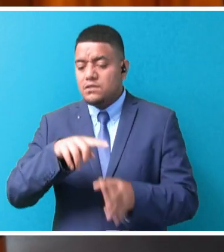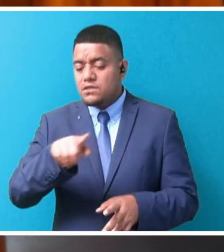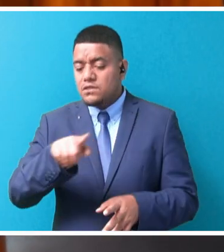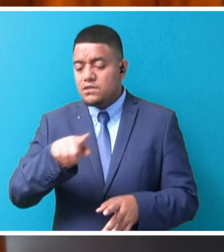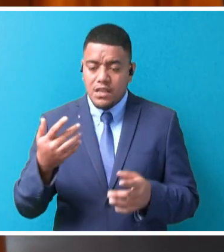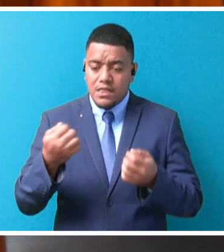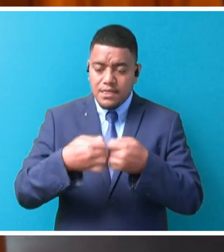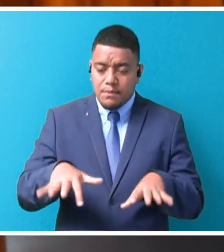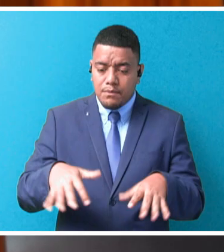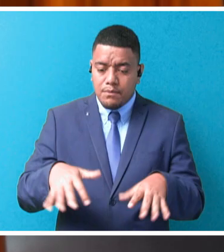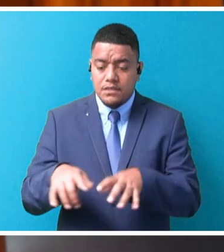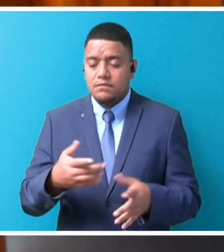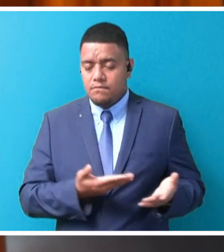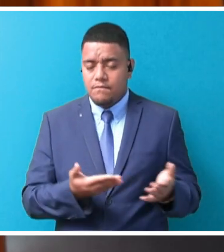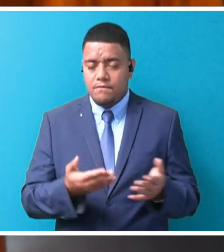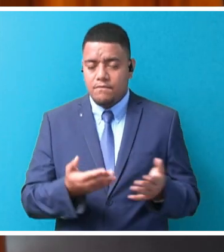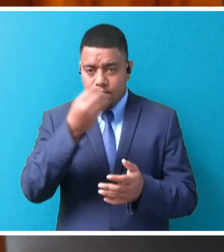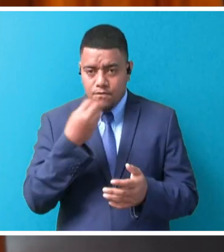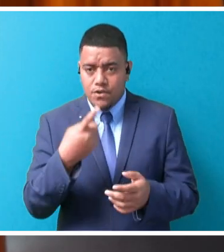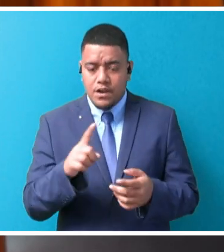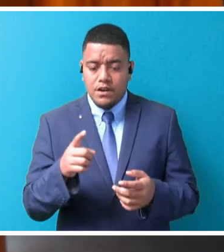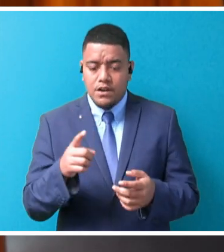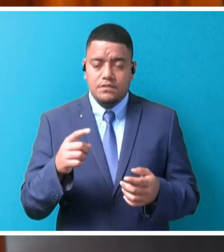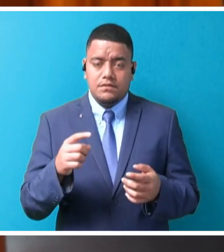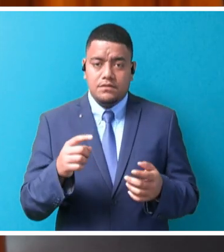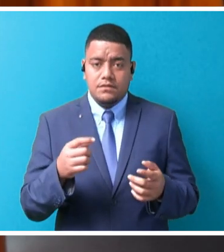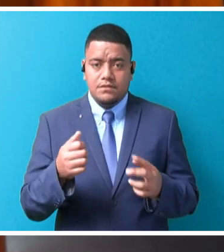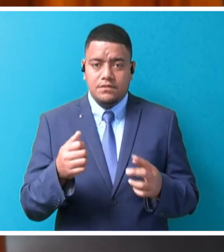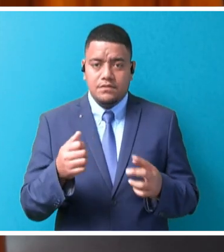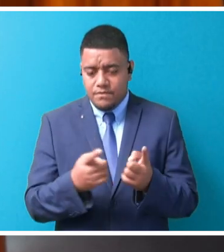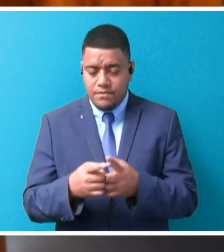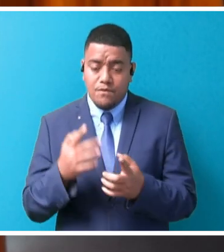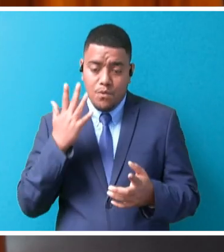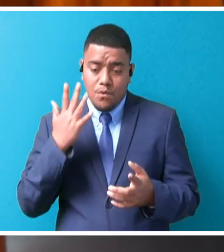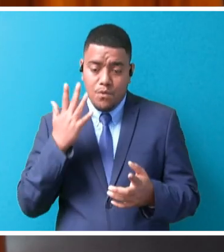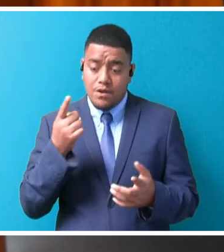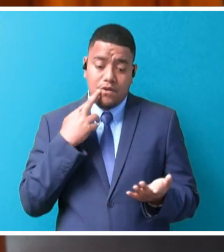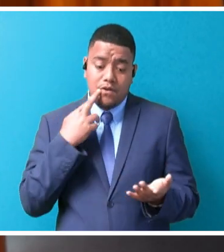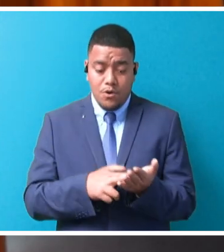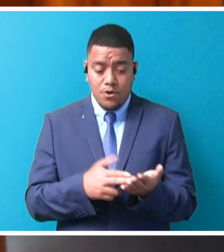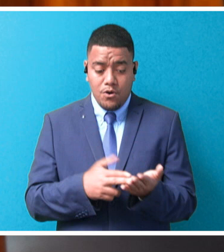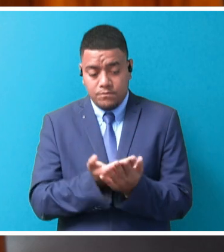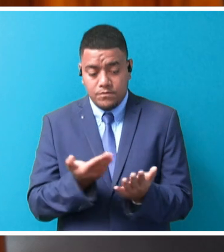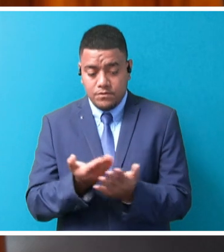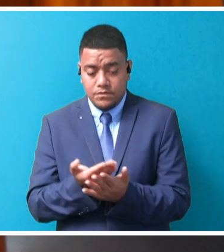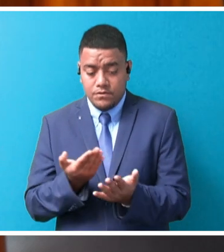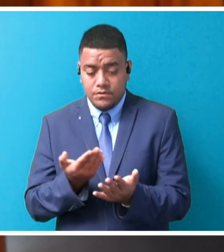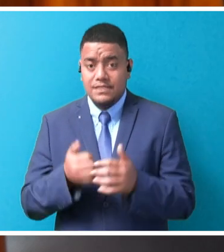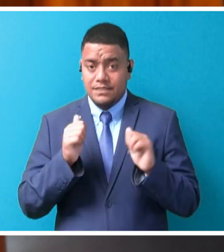delivering non-food items, and also food items will be delivered once the report by